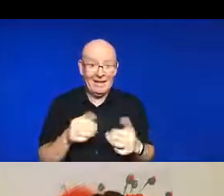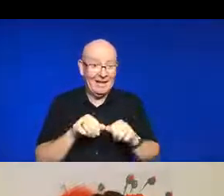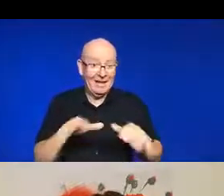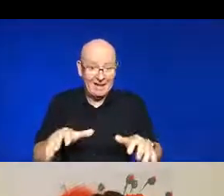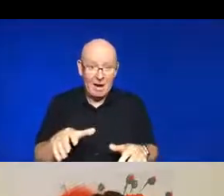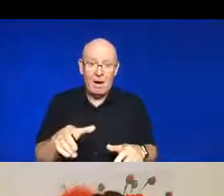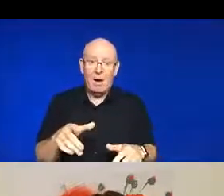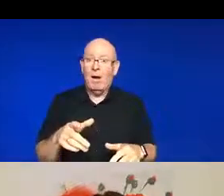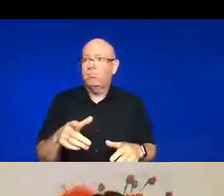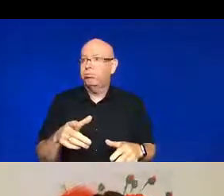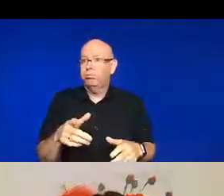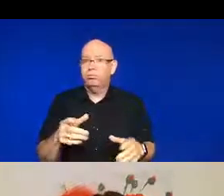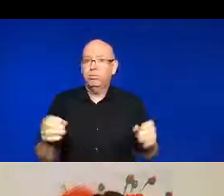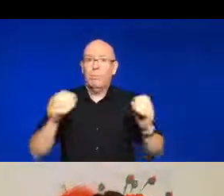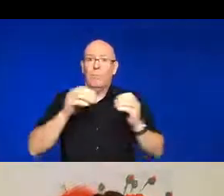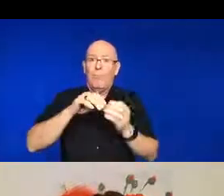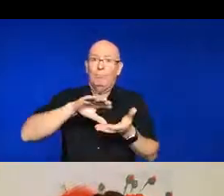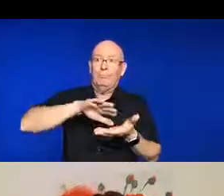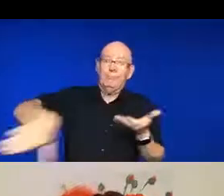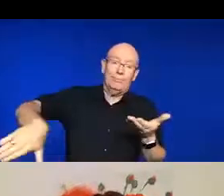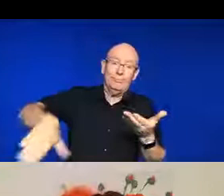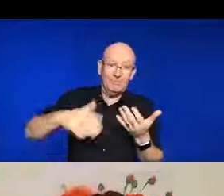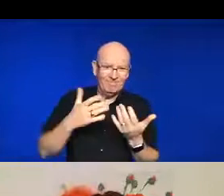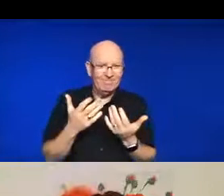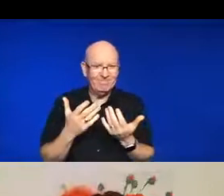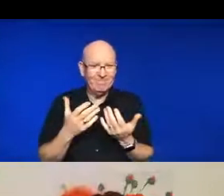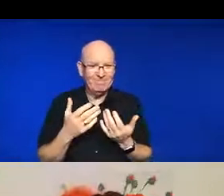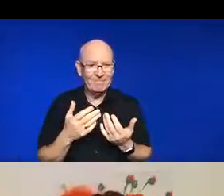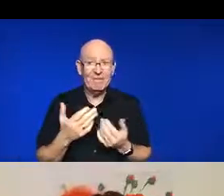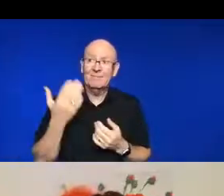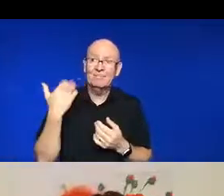and high-income countries, many children with disabilities are out of school.